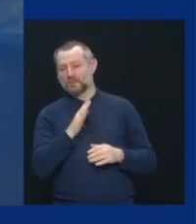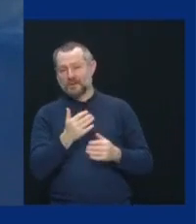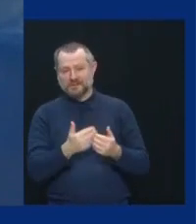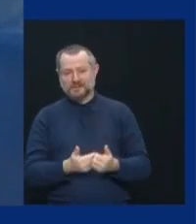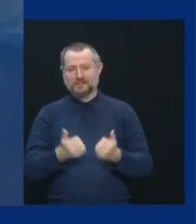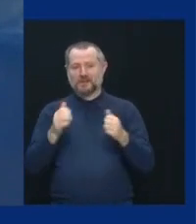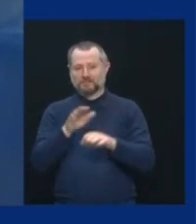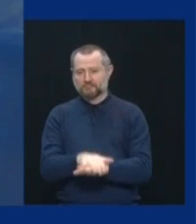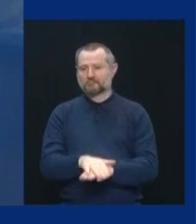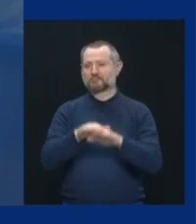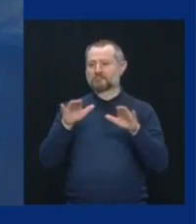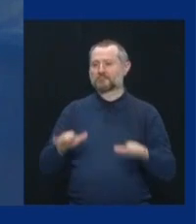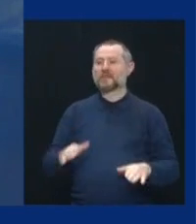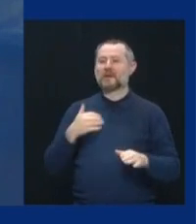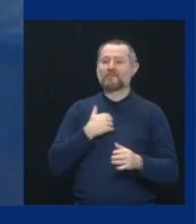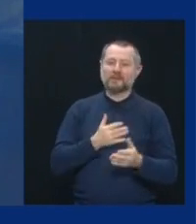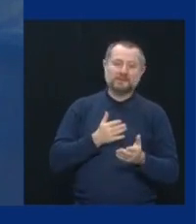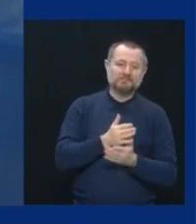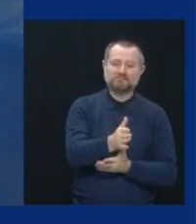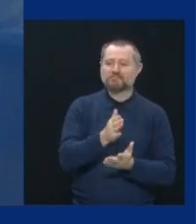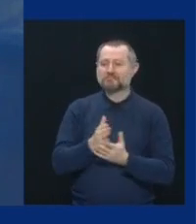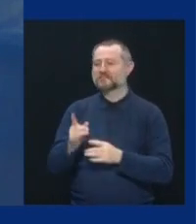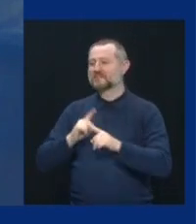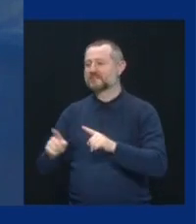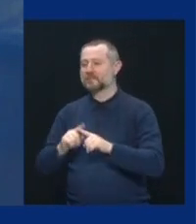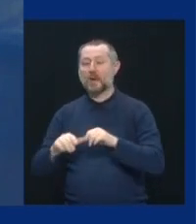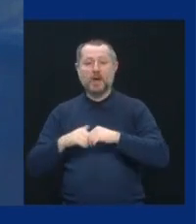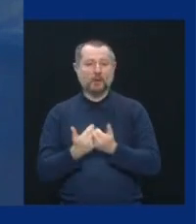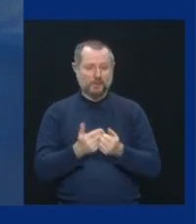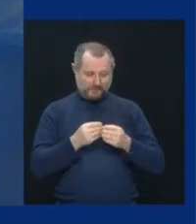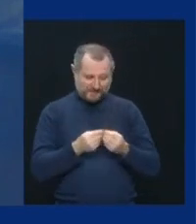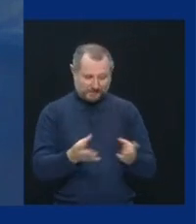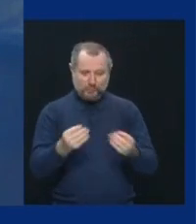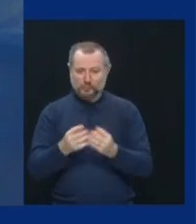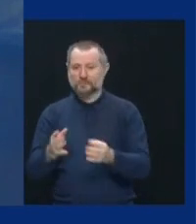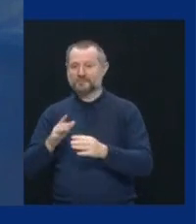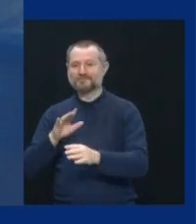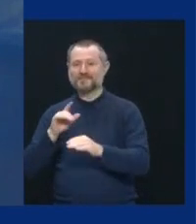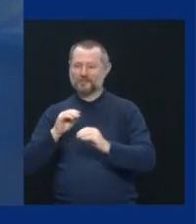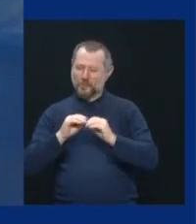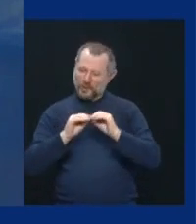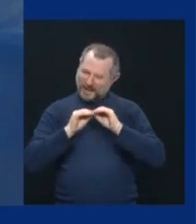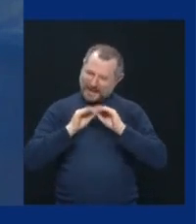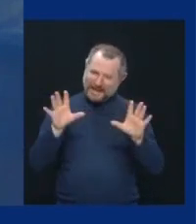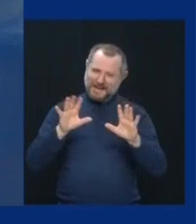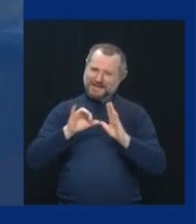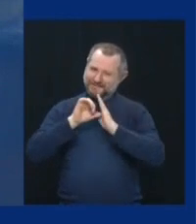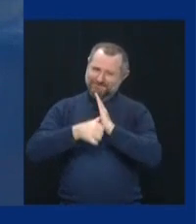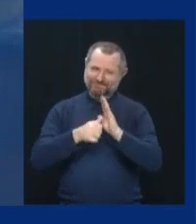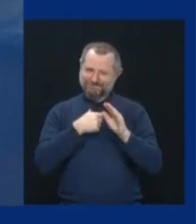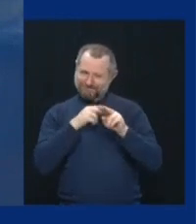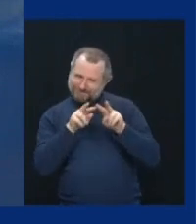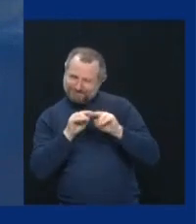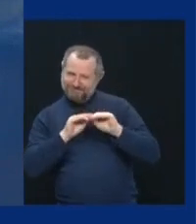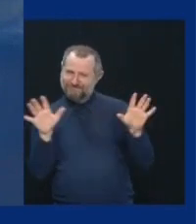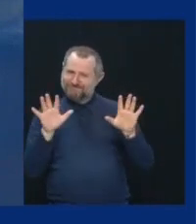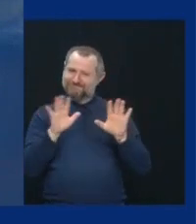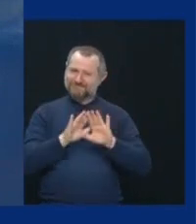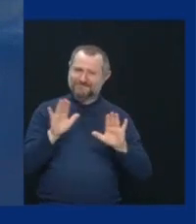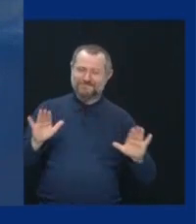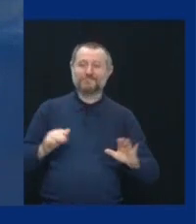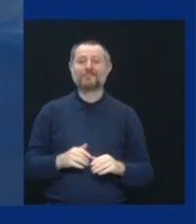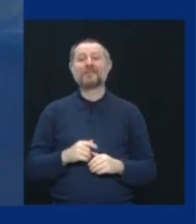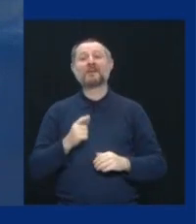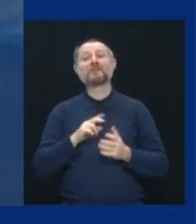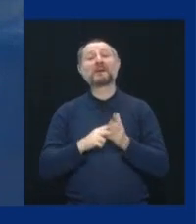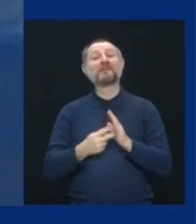all of these different distribution points so it's clearer for people. In other words, when we